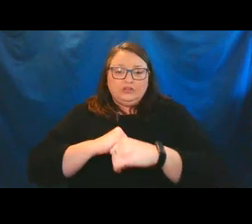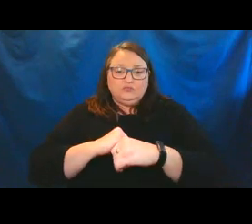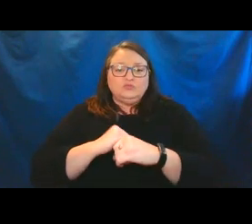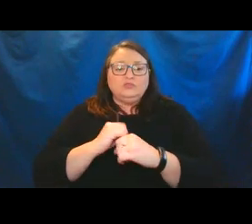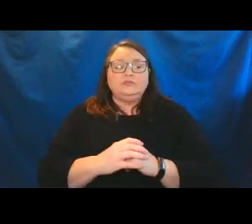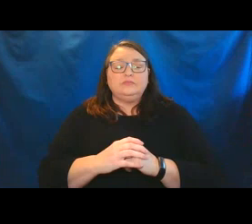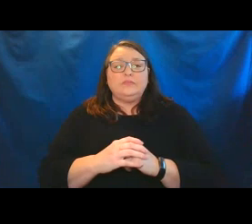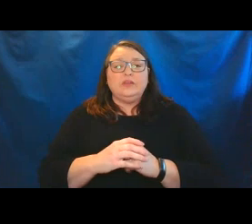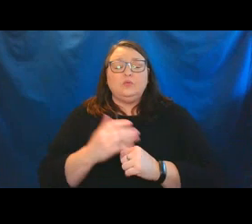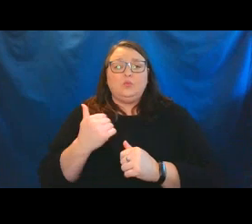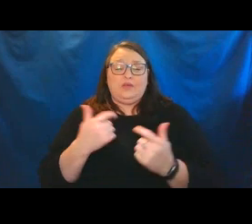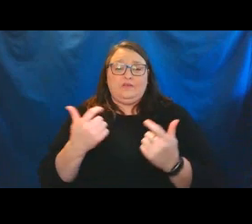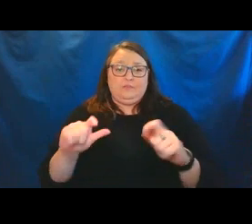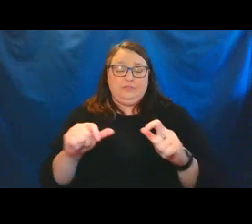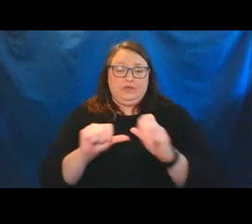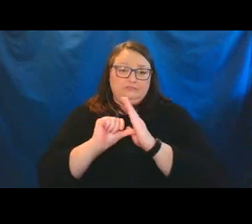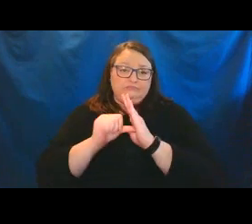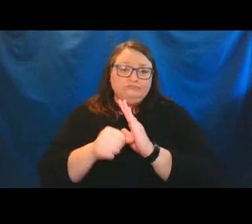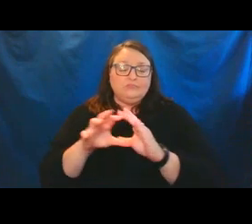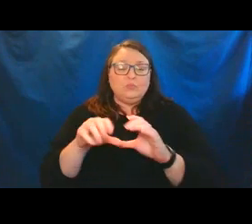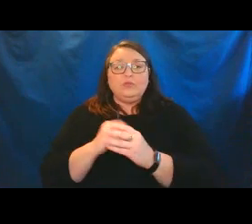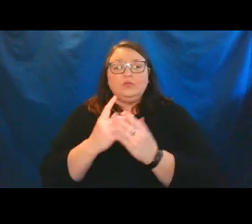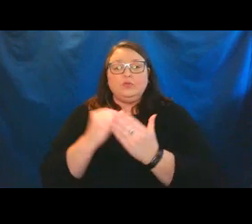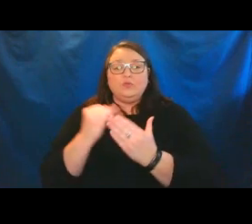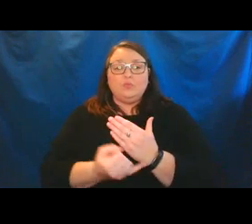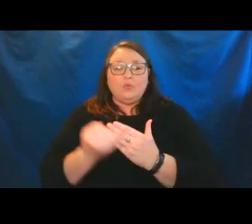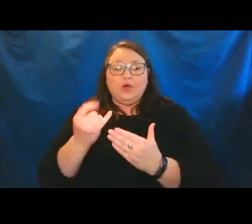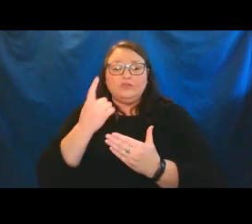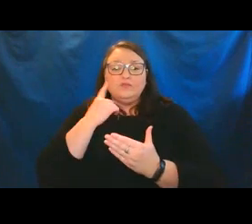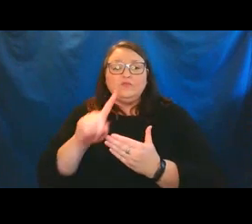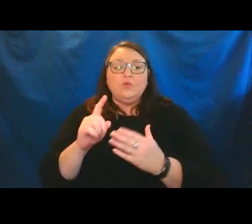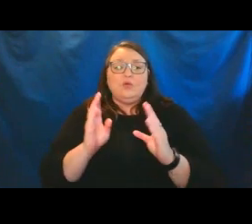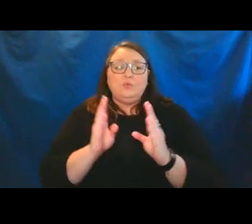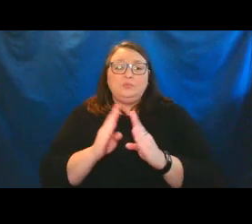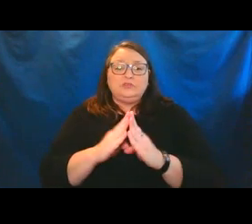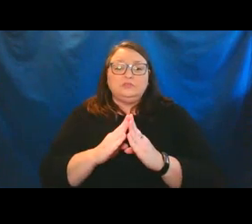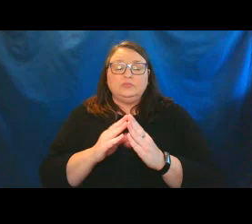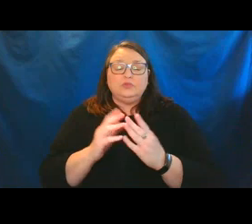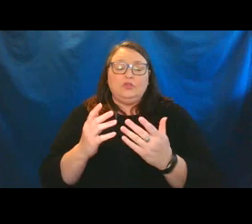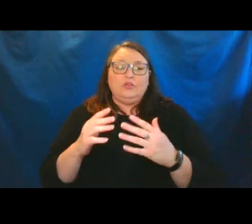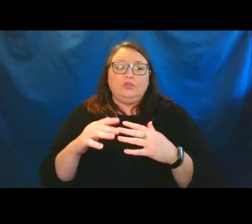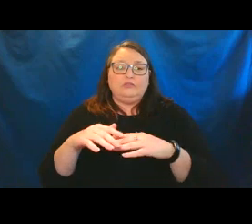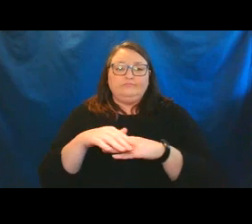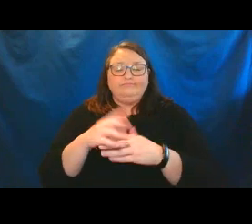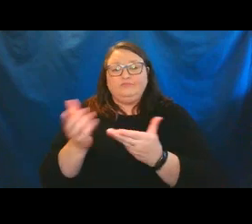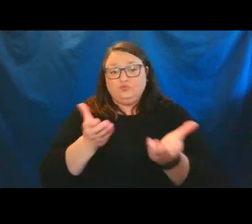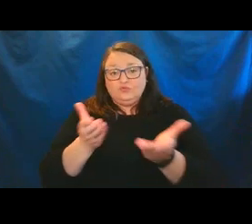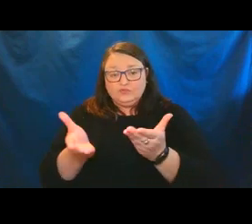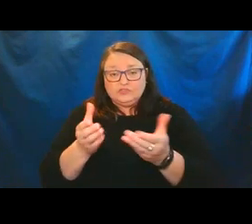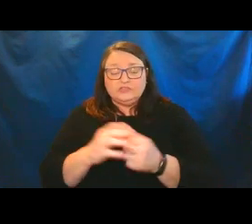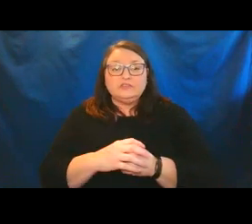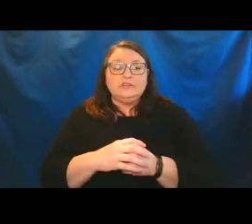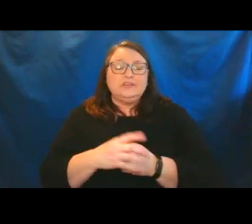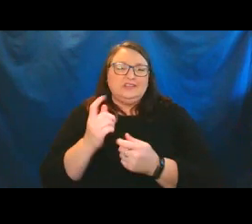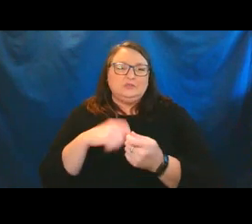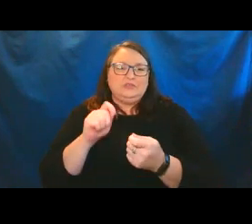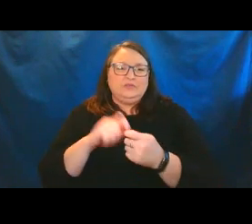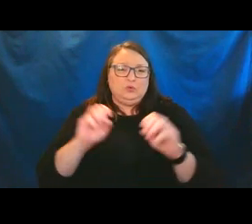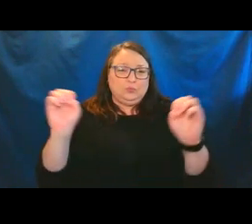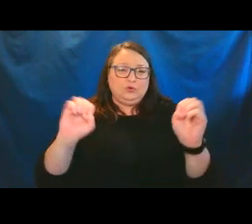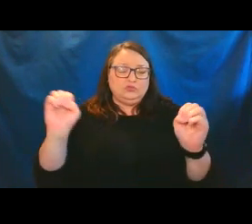have a big emphasis within this project on municipal services and especially emergency preparedness and